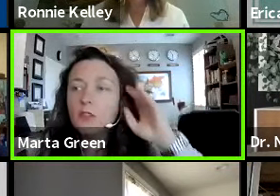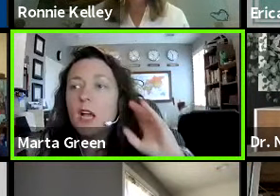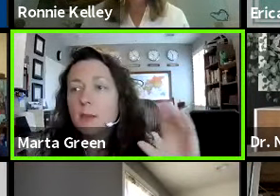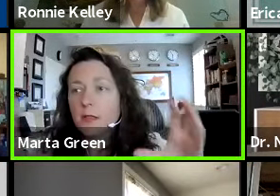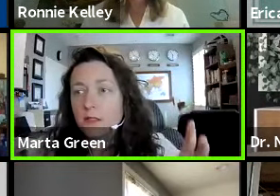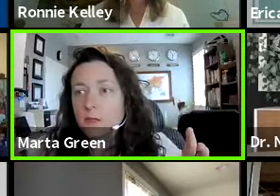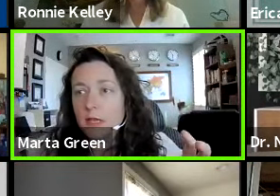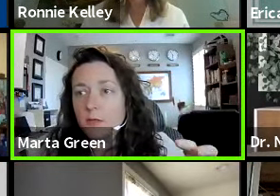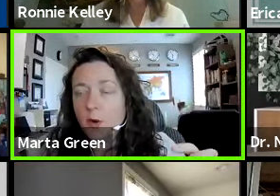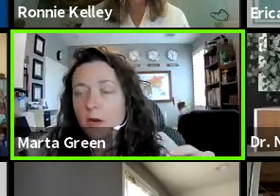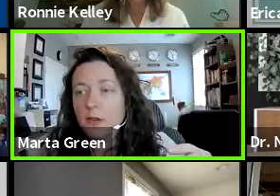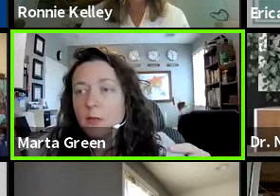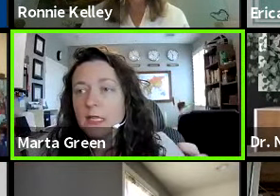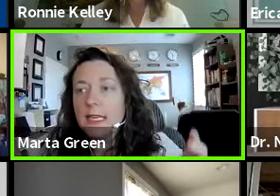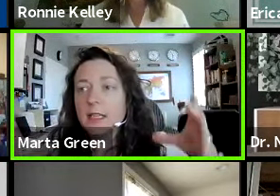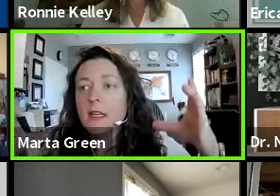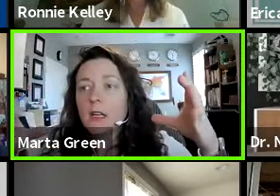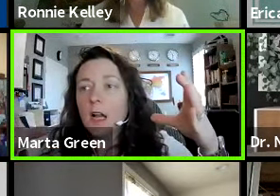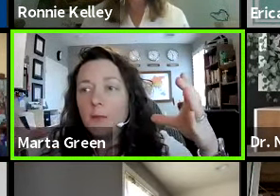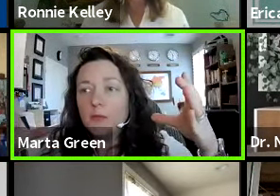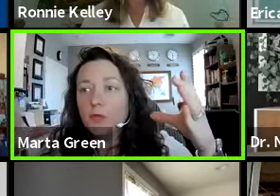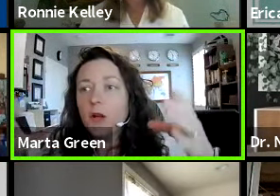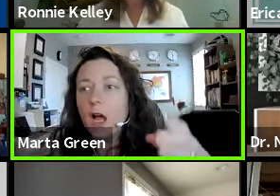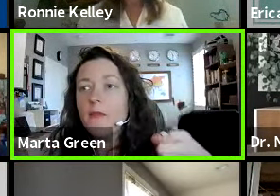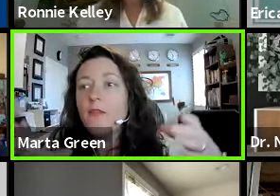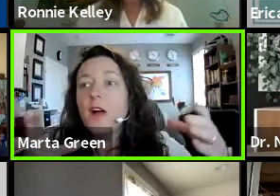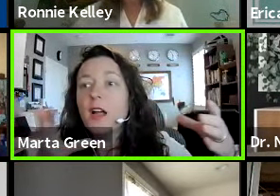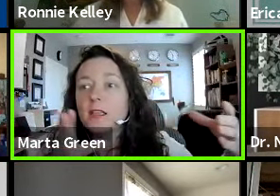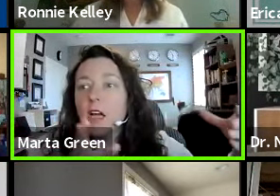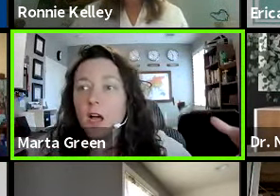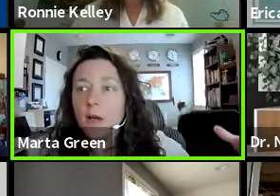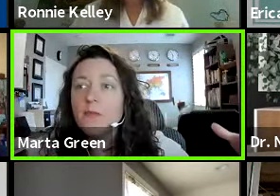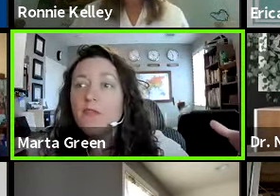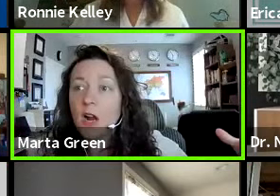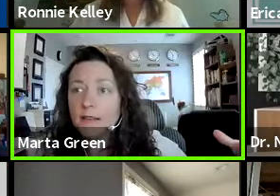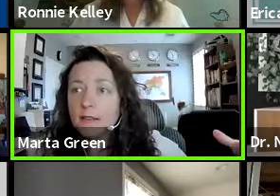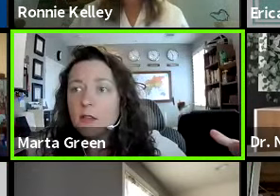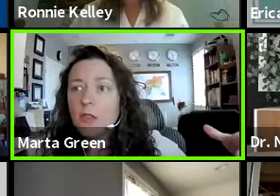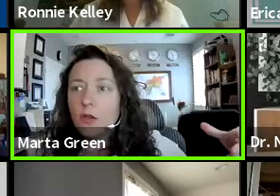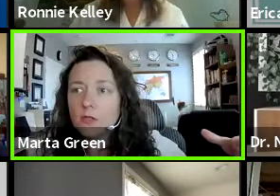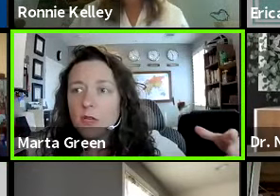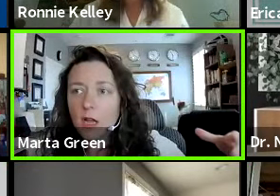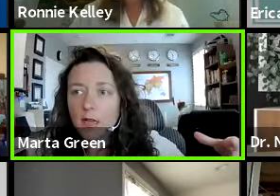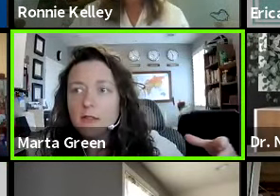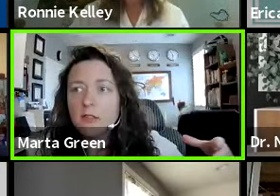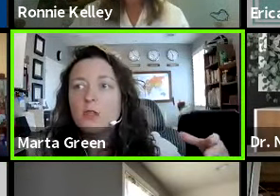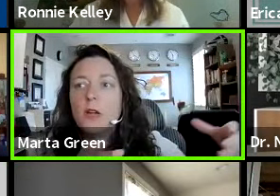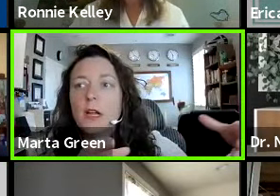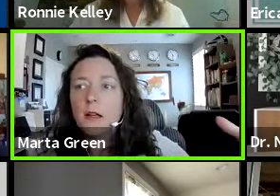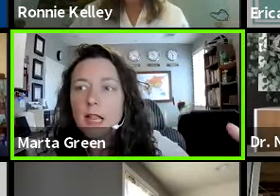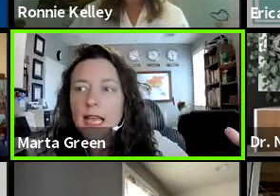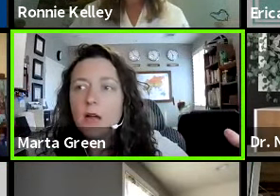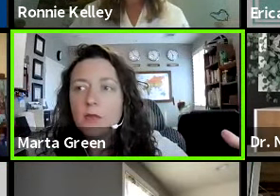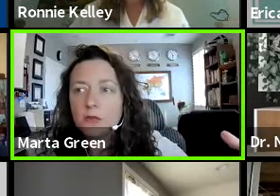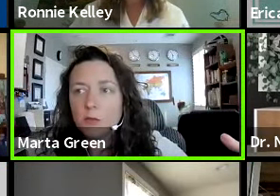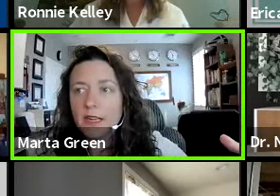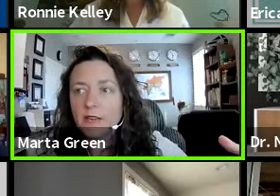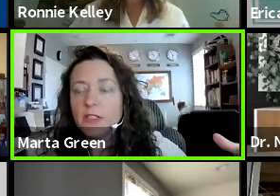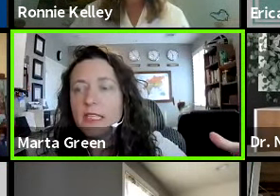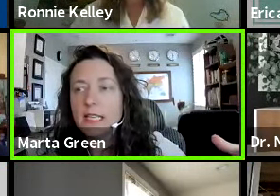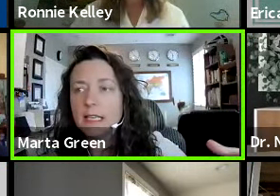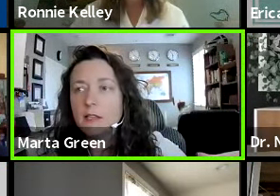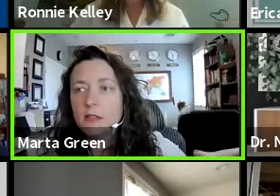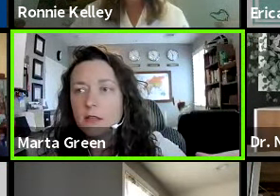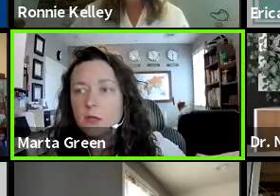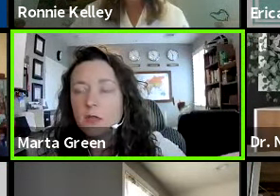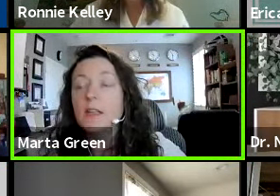and we've talked about this as part of our plan to upfront those costs to allow those